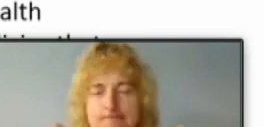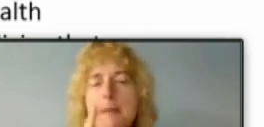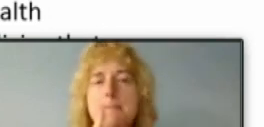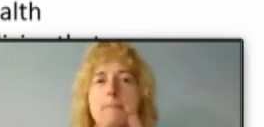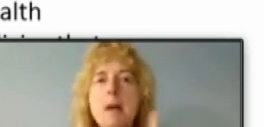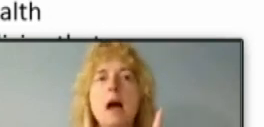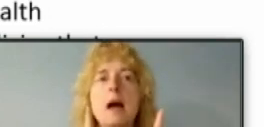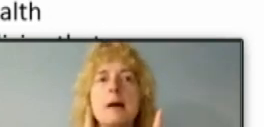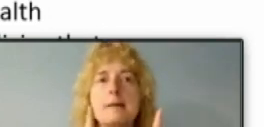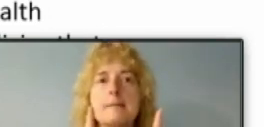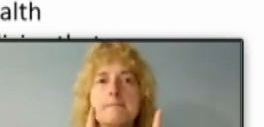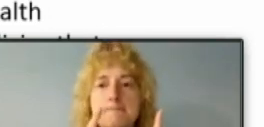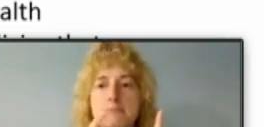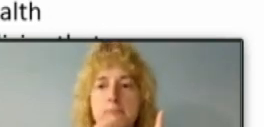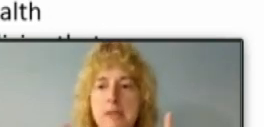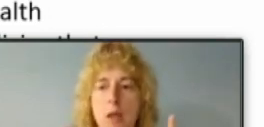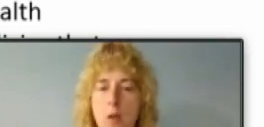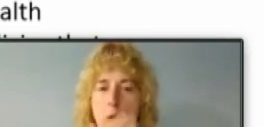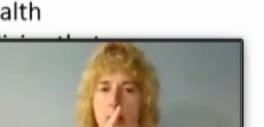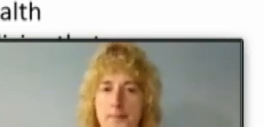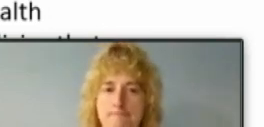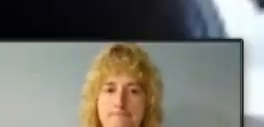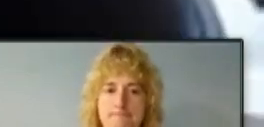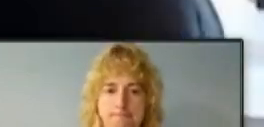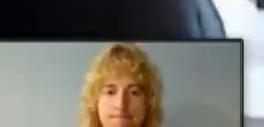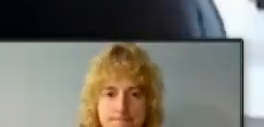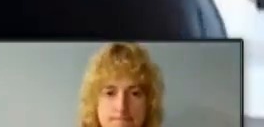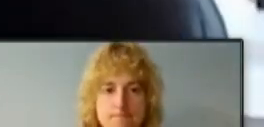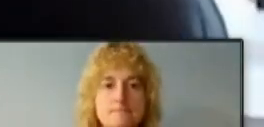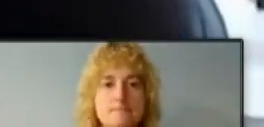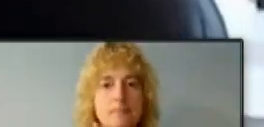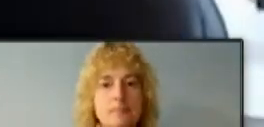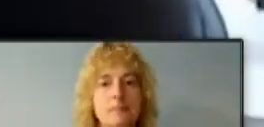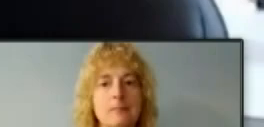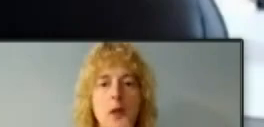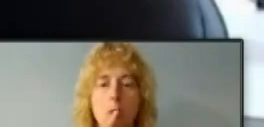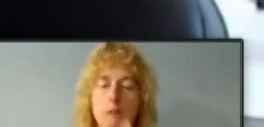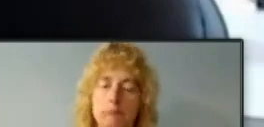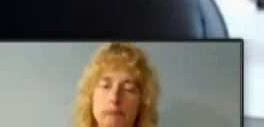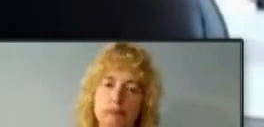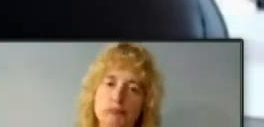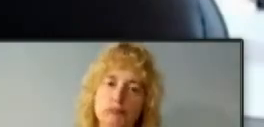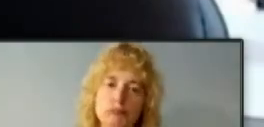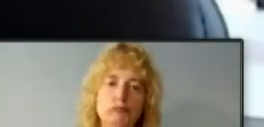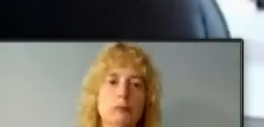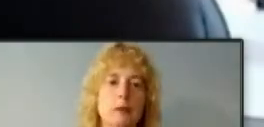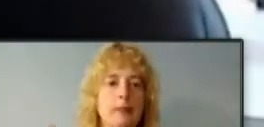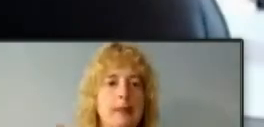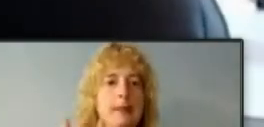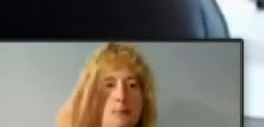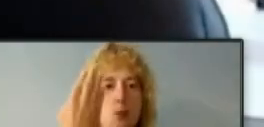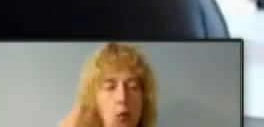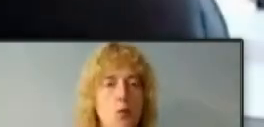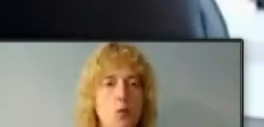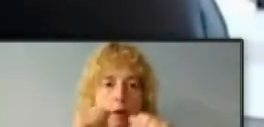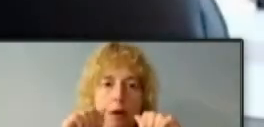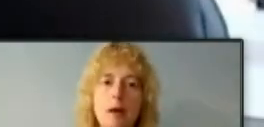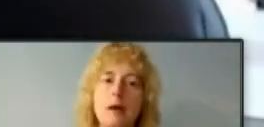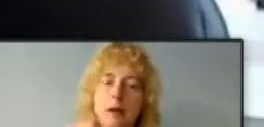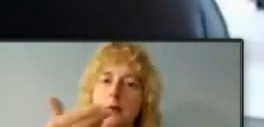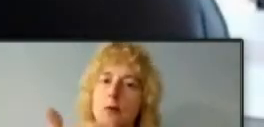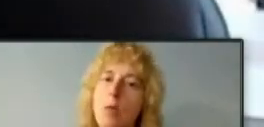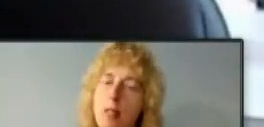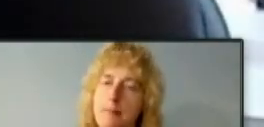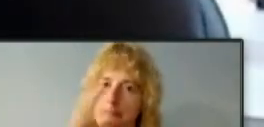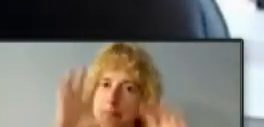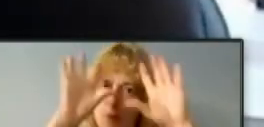just turn it over. I'm so pleased that this morning we can welcome the president